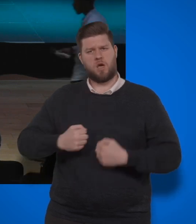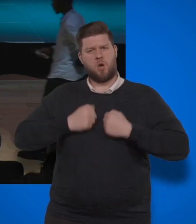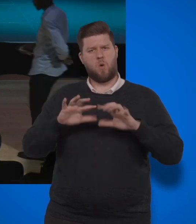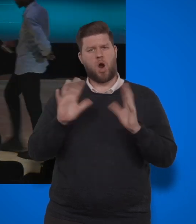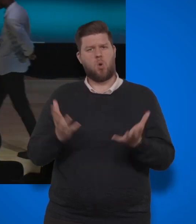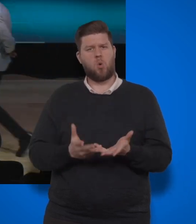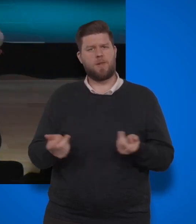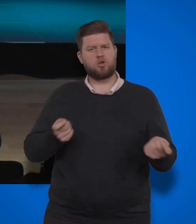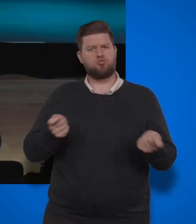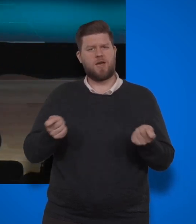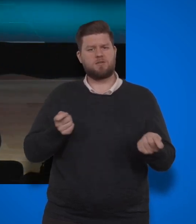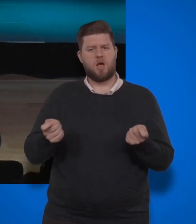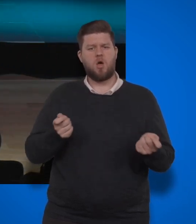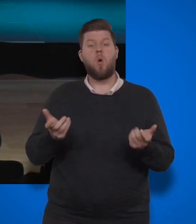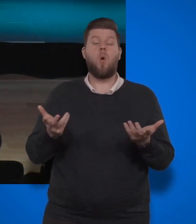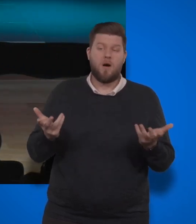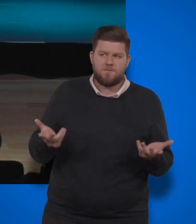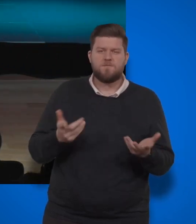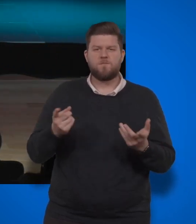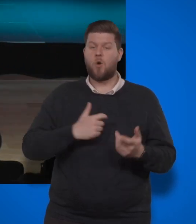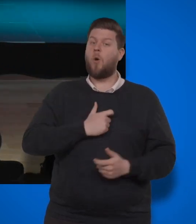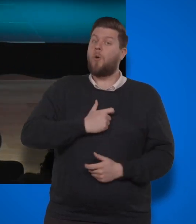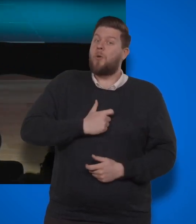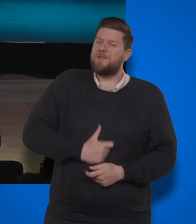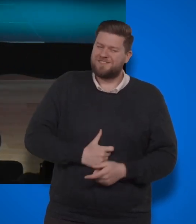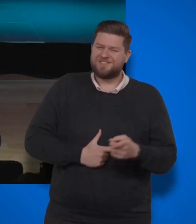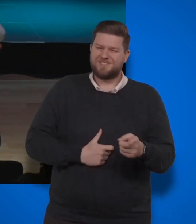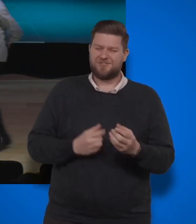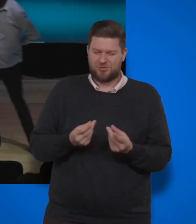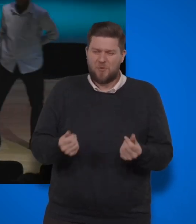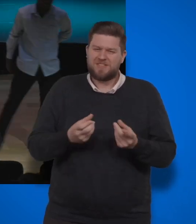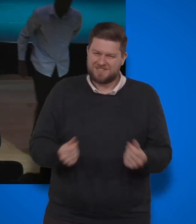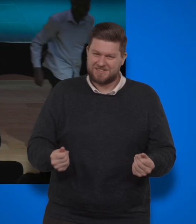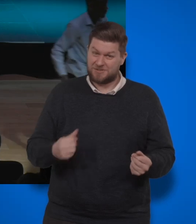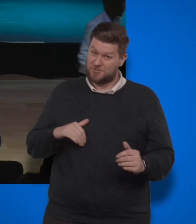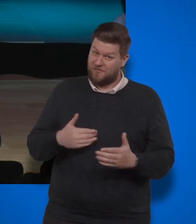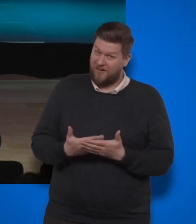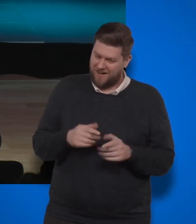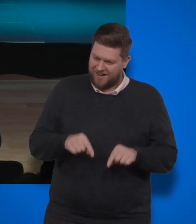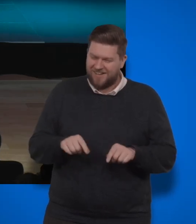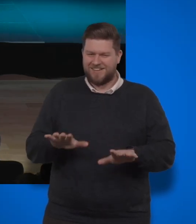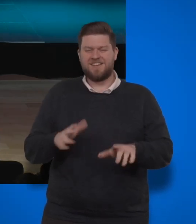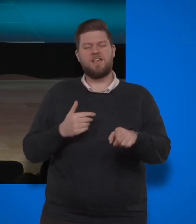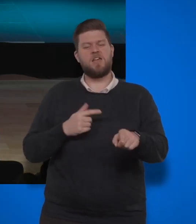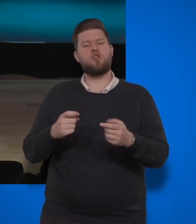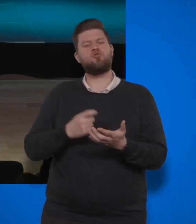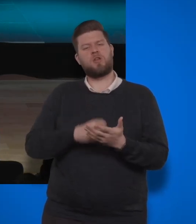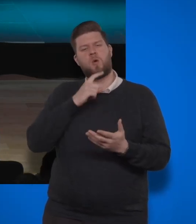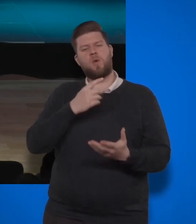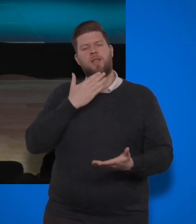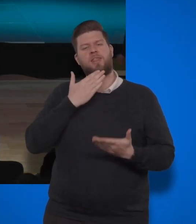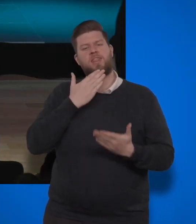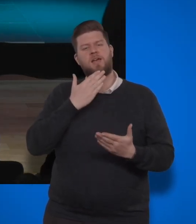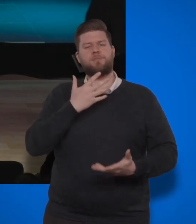Global Director of, so far, Human Resources. And Richard is going to offer a word of